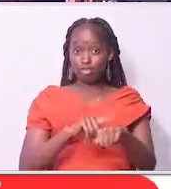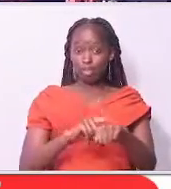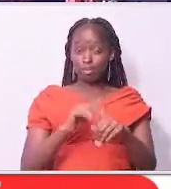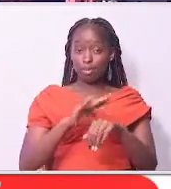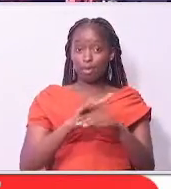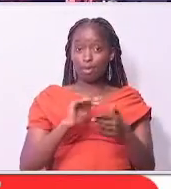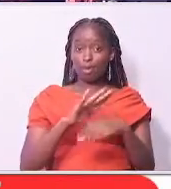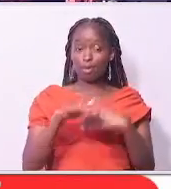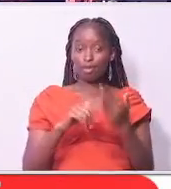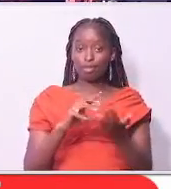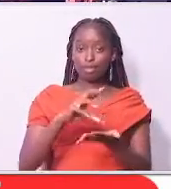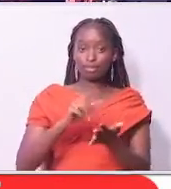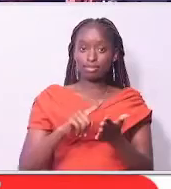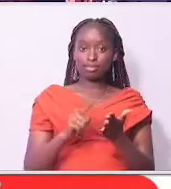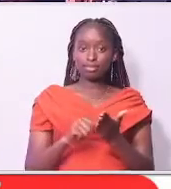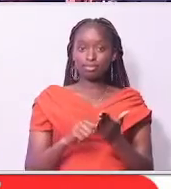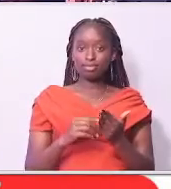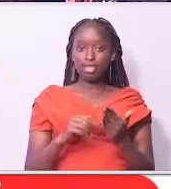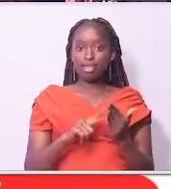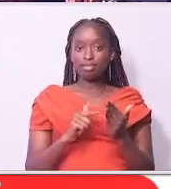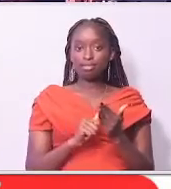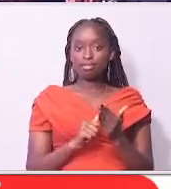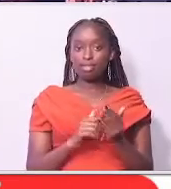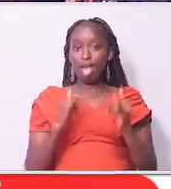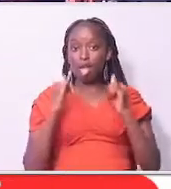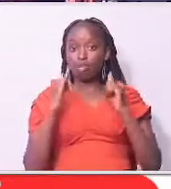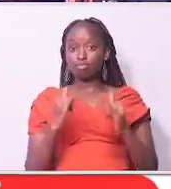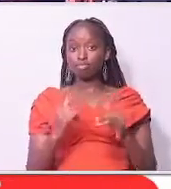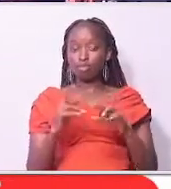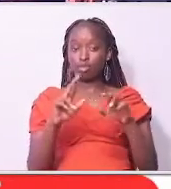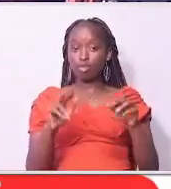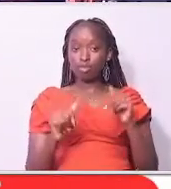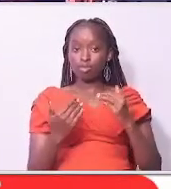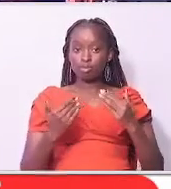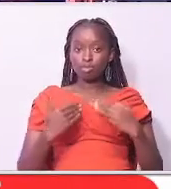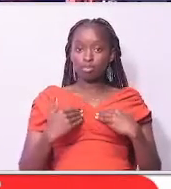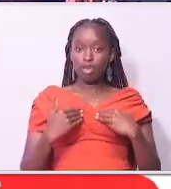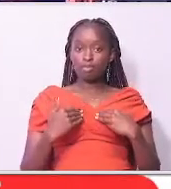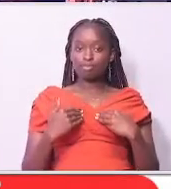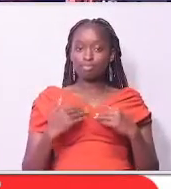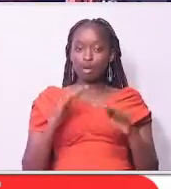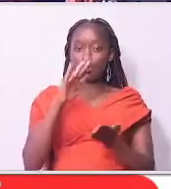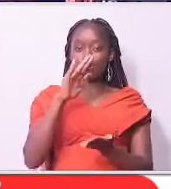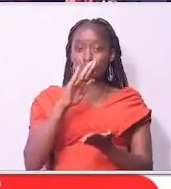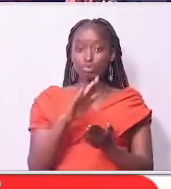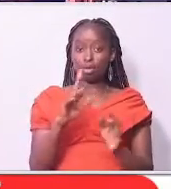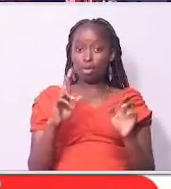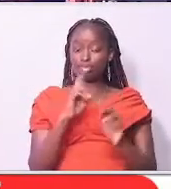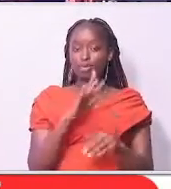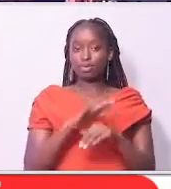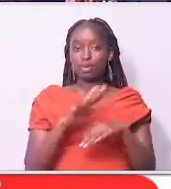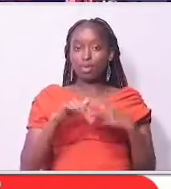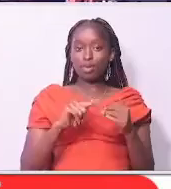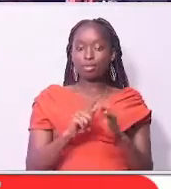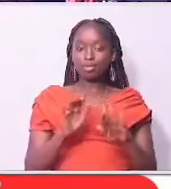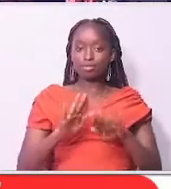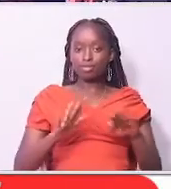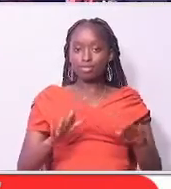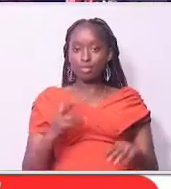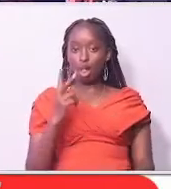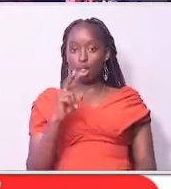intermediary collapses. This is according to a new move by the CMA to reduce risk in the capital markets. Look,